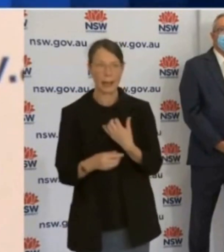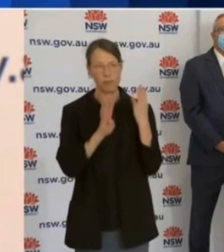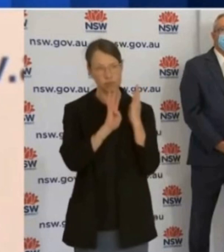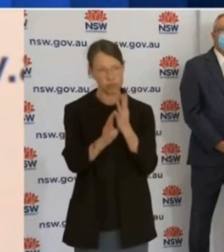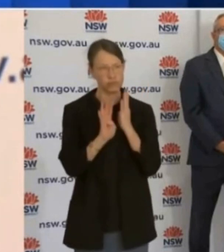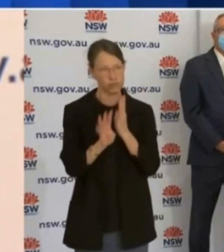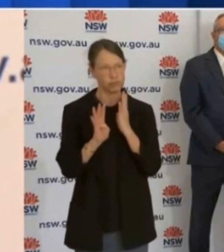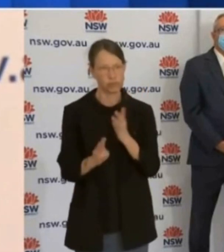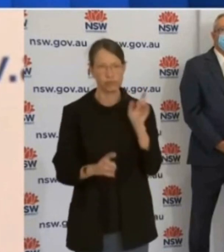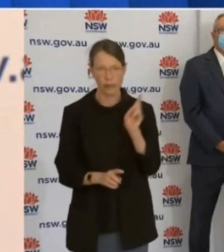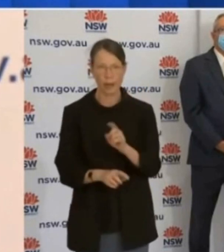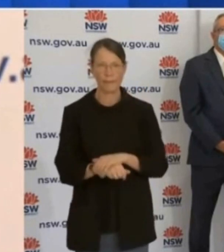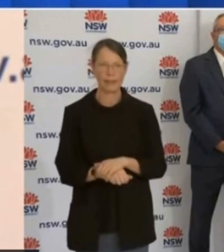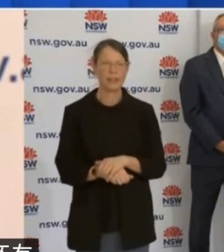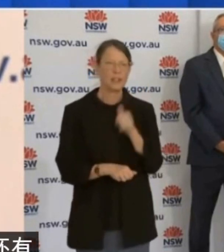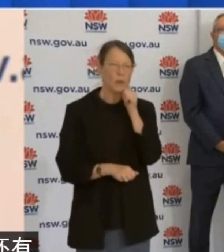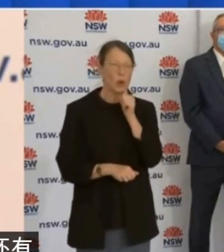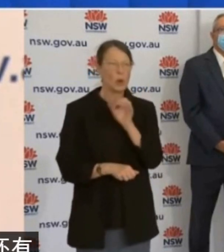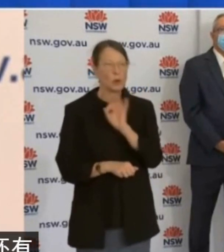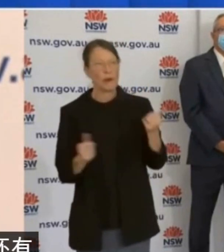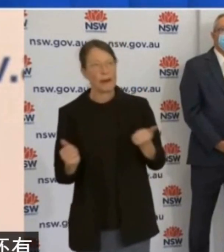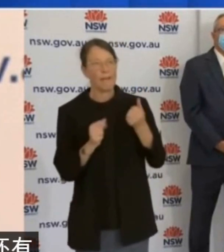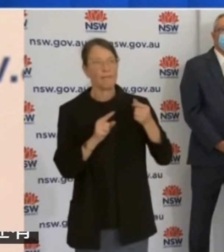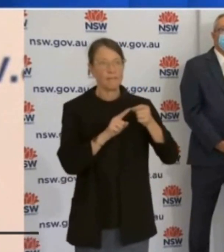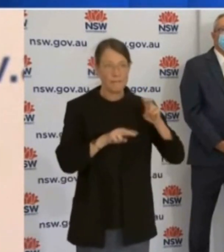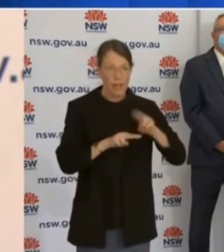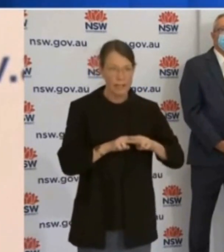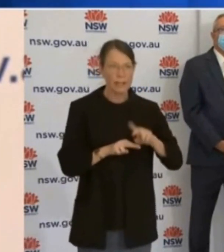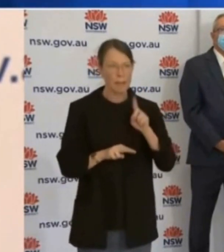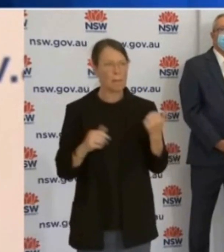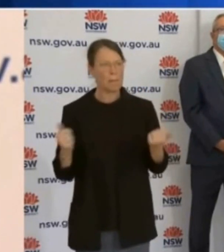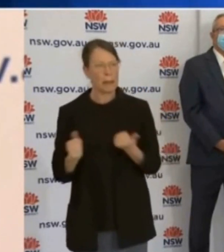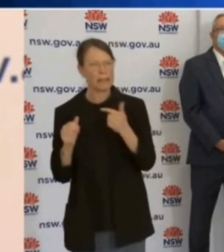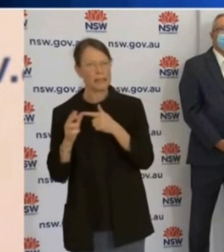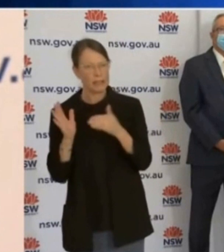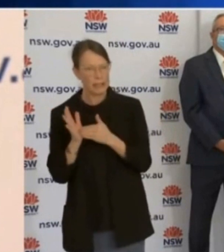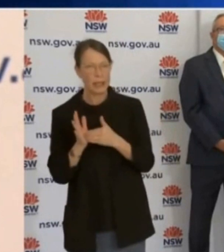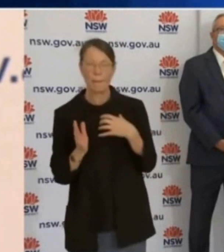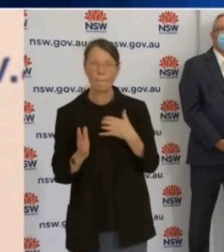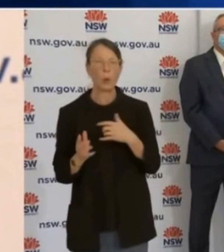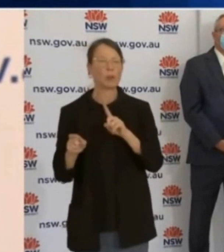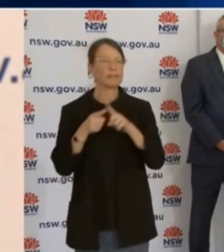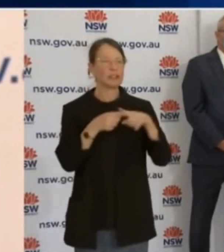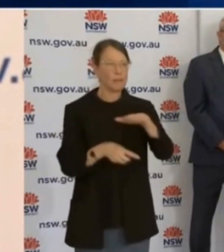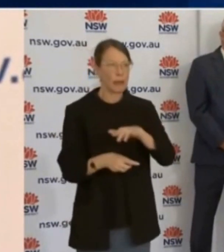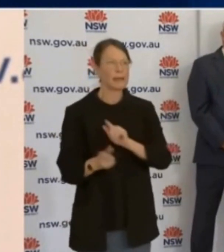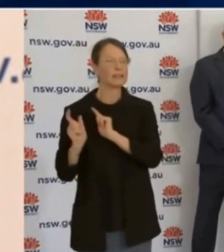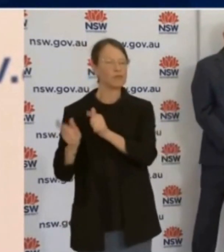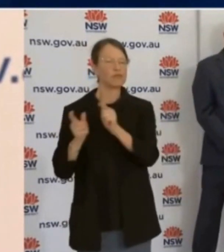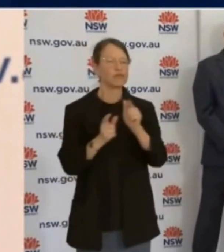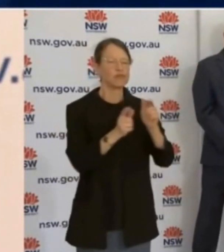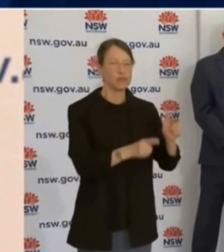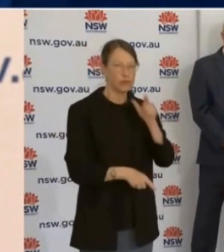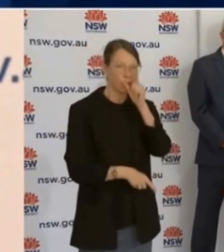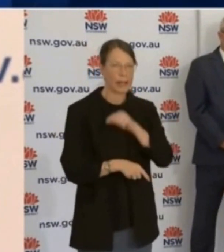had supply issues obviously, but there are now more points of access, more direct offers to go to where the community is in addition to our